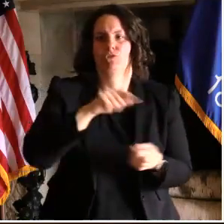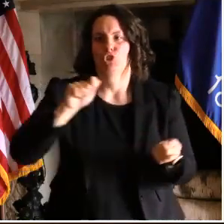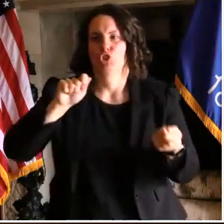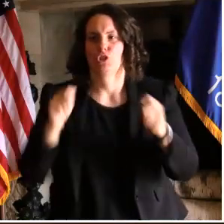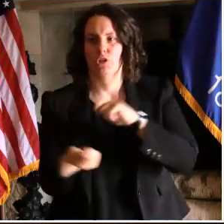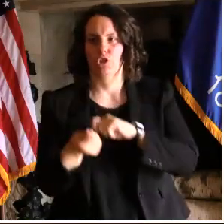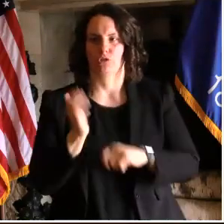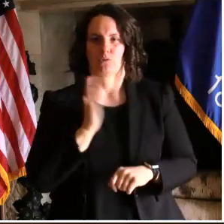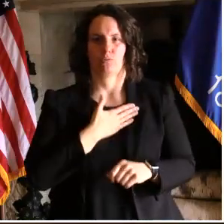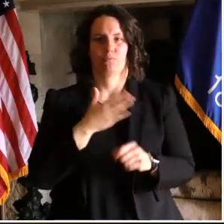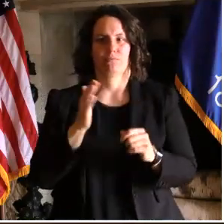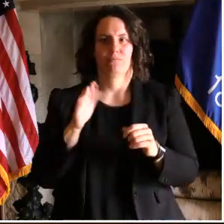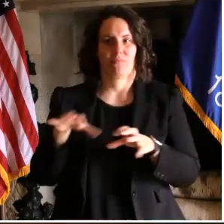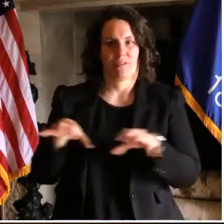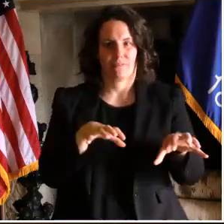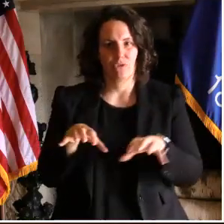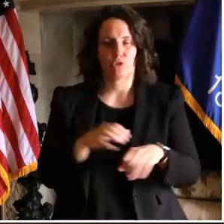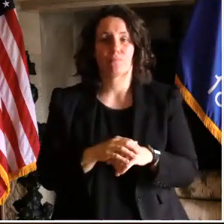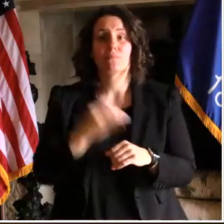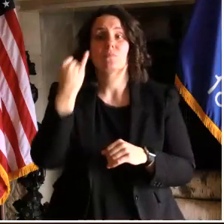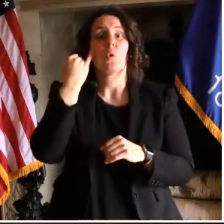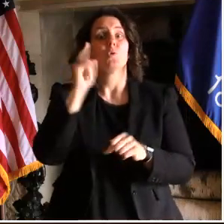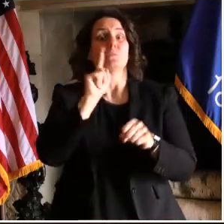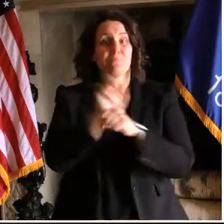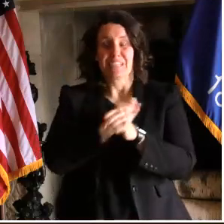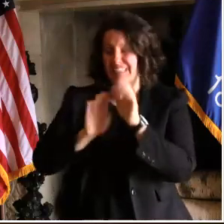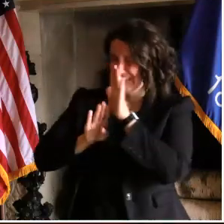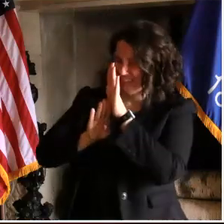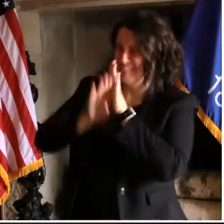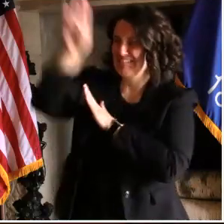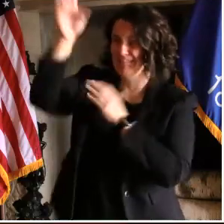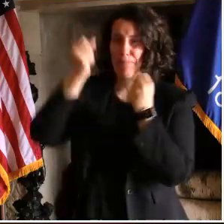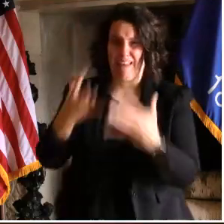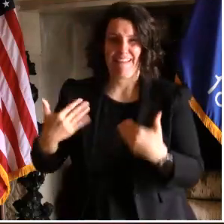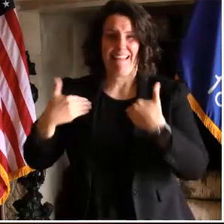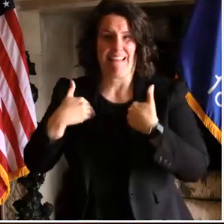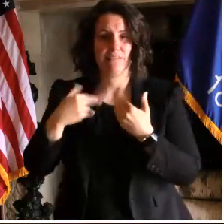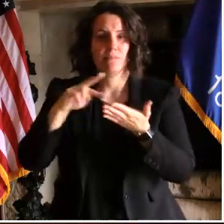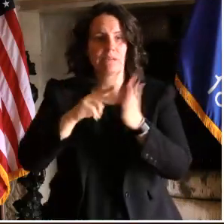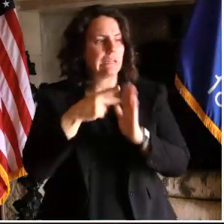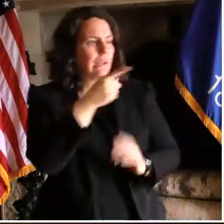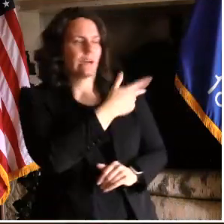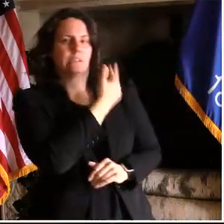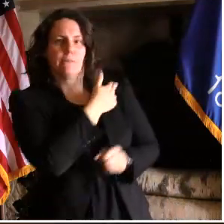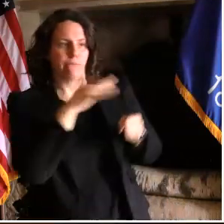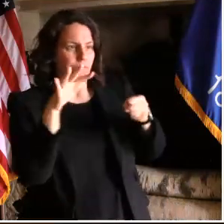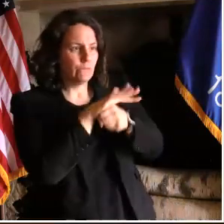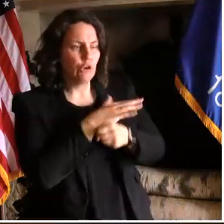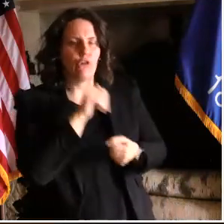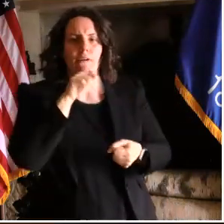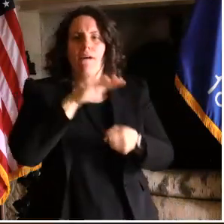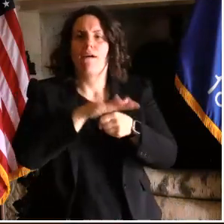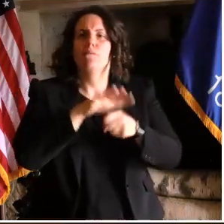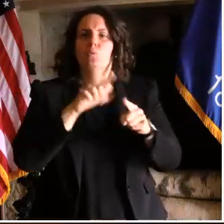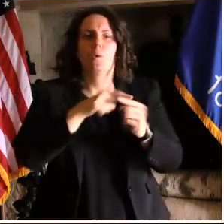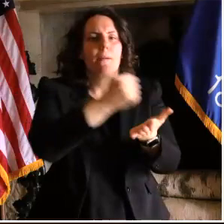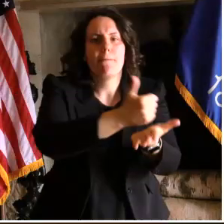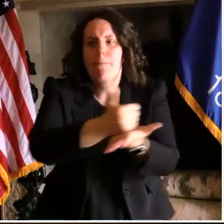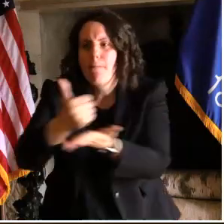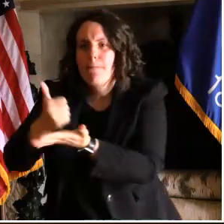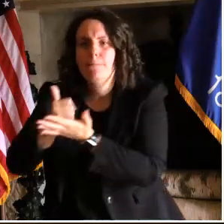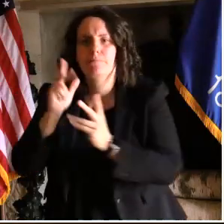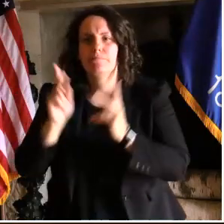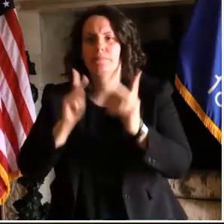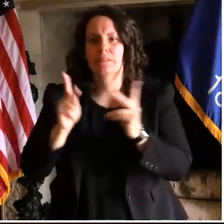and ventilators and frontline healthcare workers to save lives and treat those who require hospitalization, we